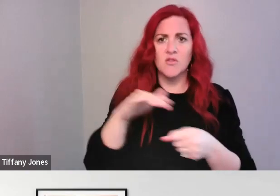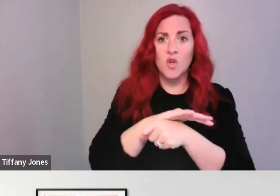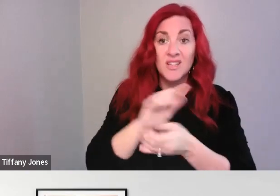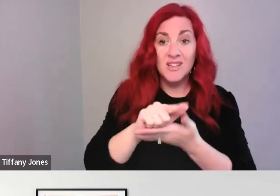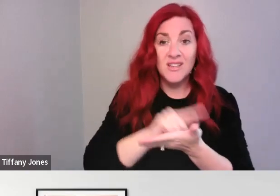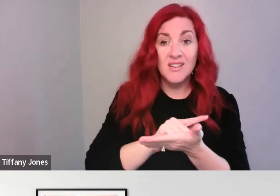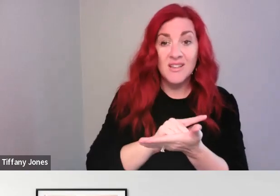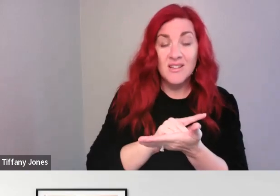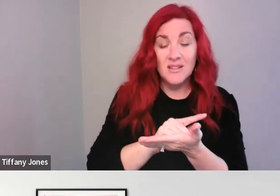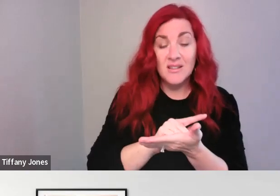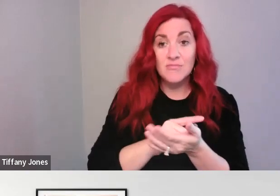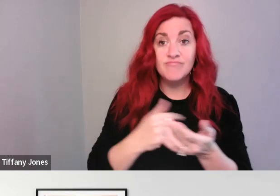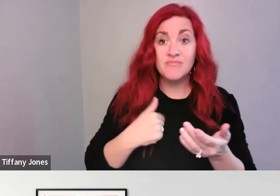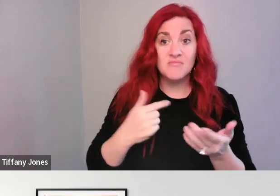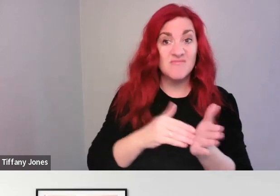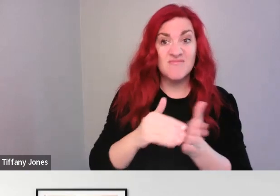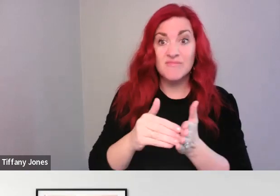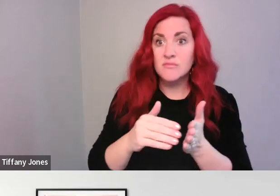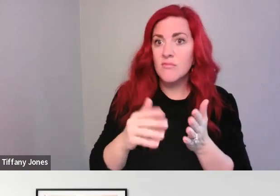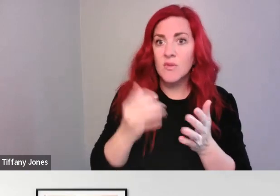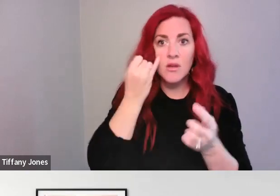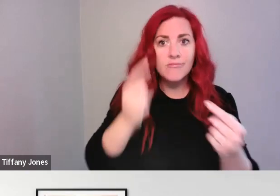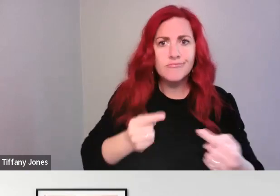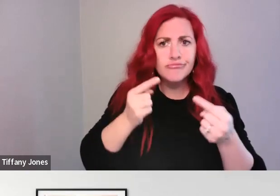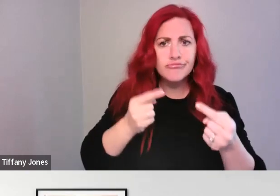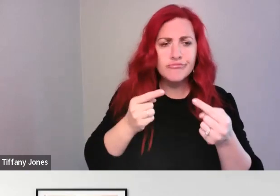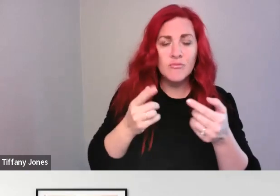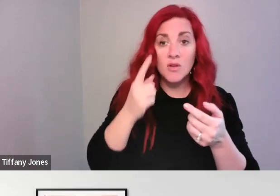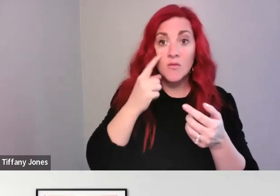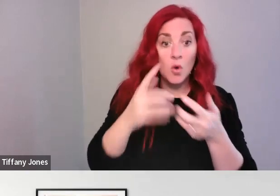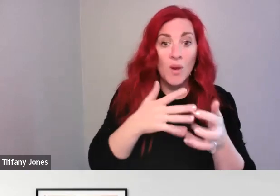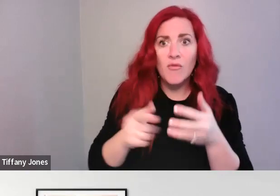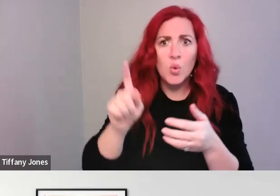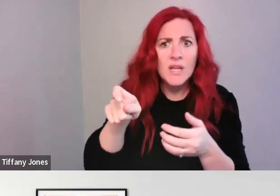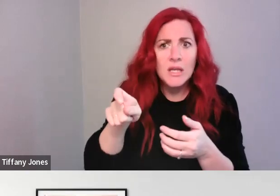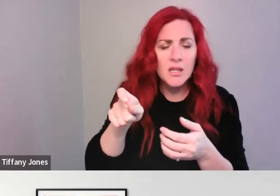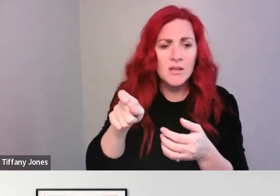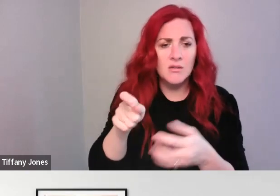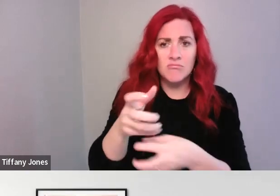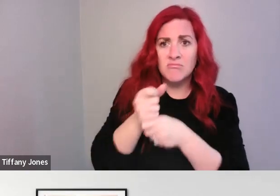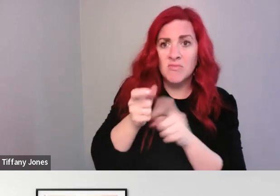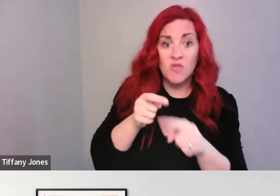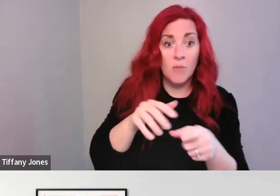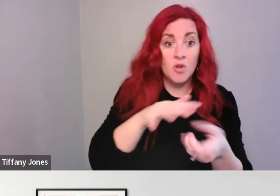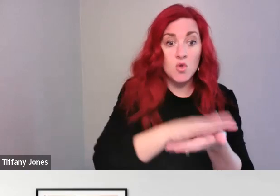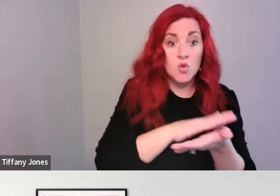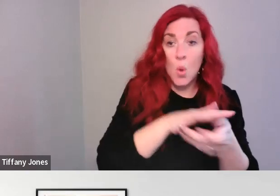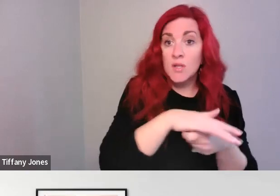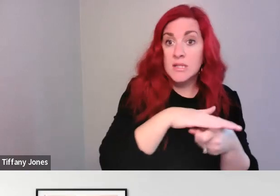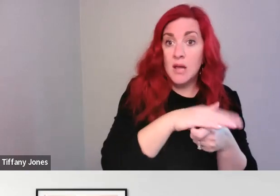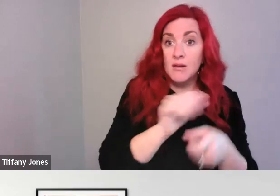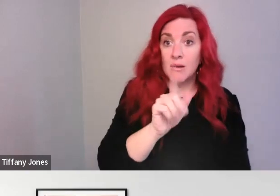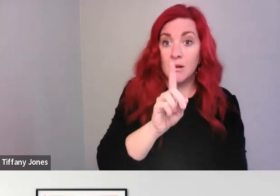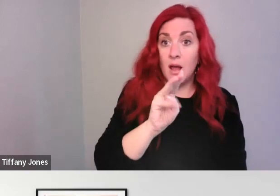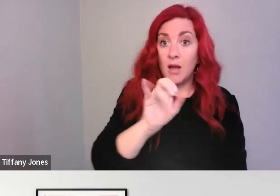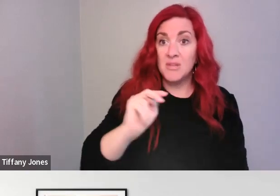law. So I often, if you're struggling to get what you need from the school site administrators, I